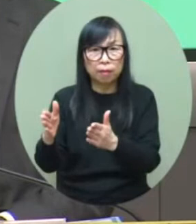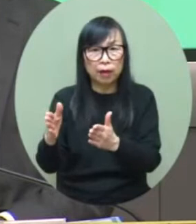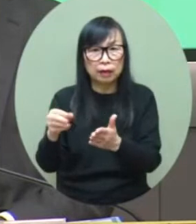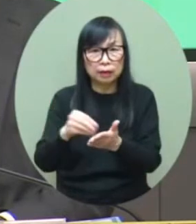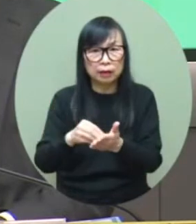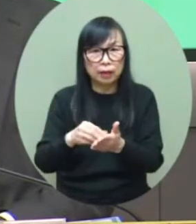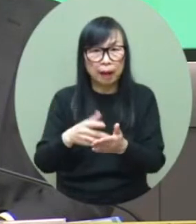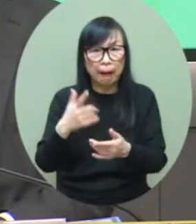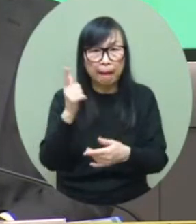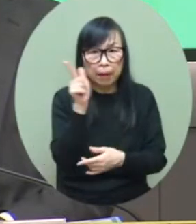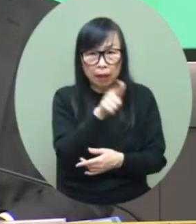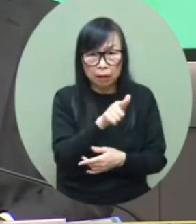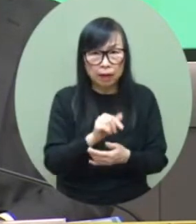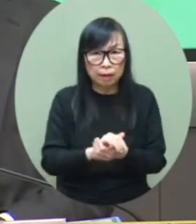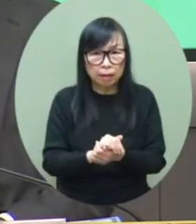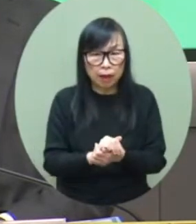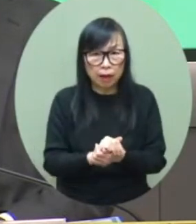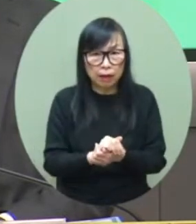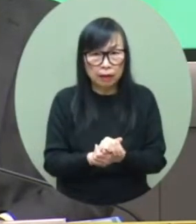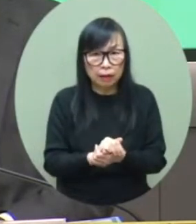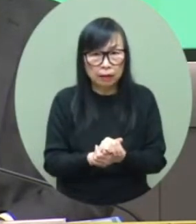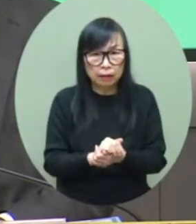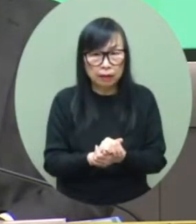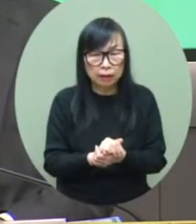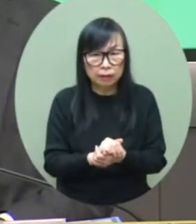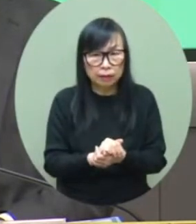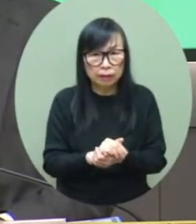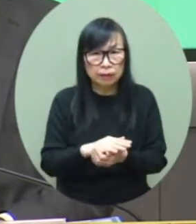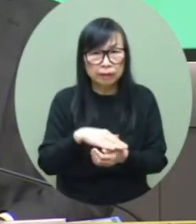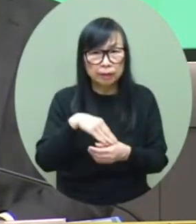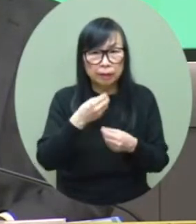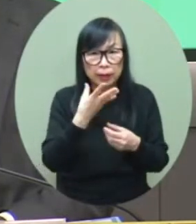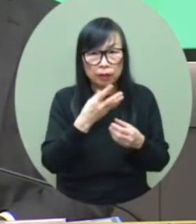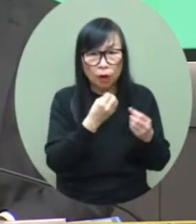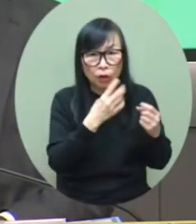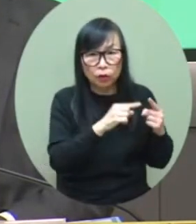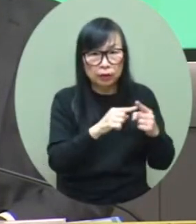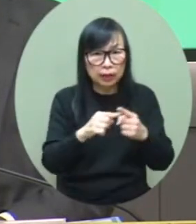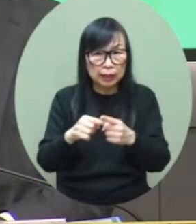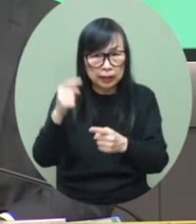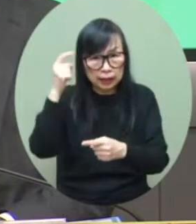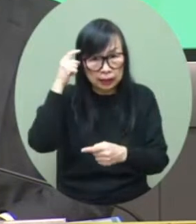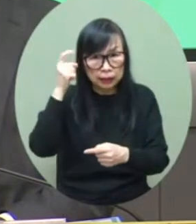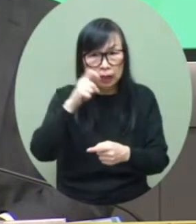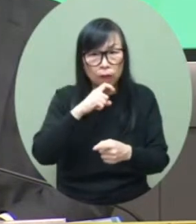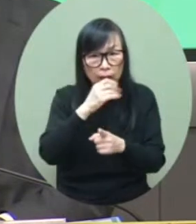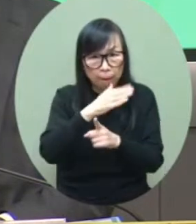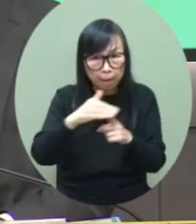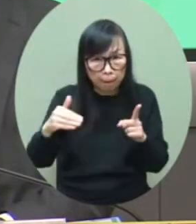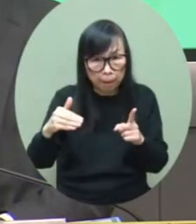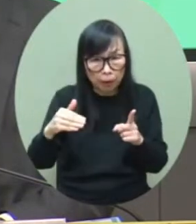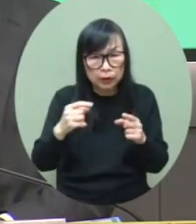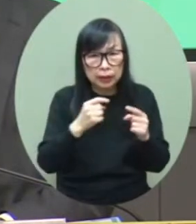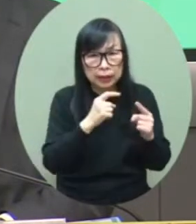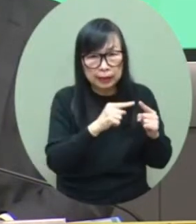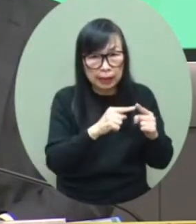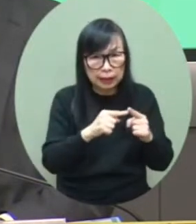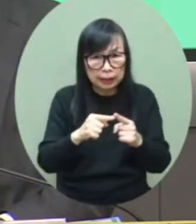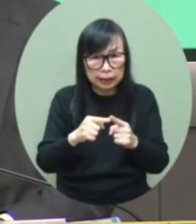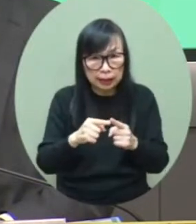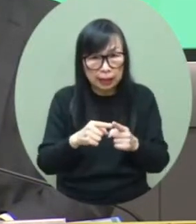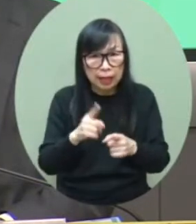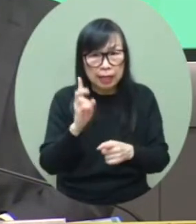So that's why initially we set a period of 8 weeks for the